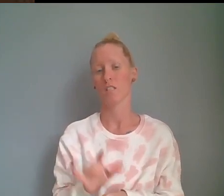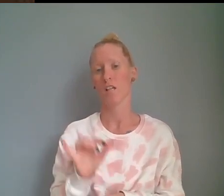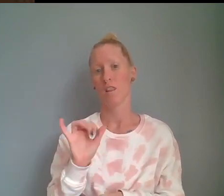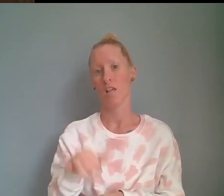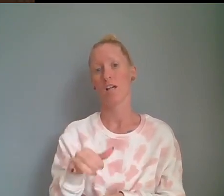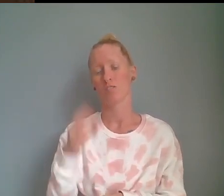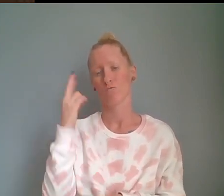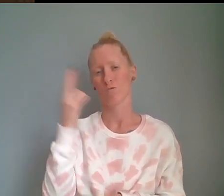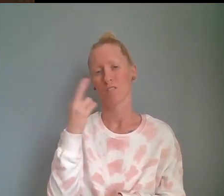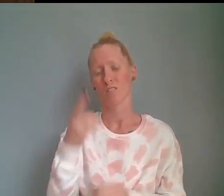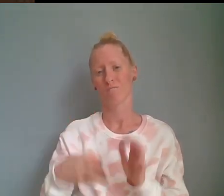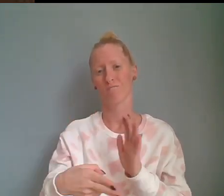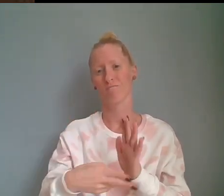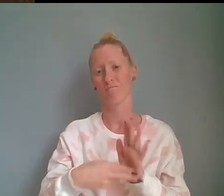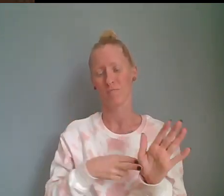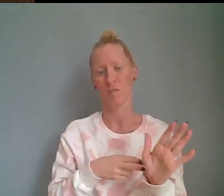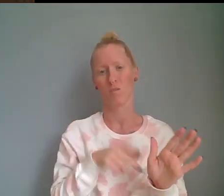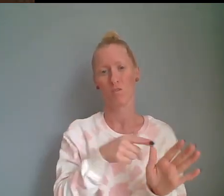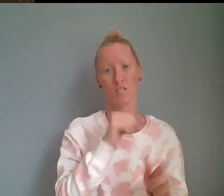labeled an abnormal